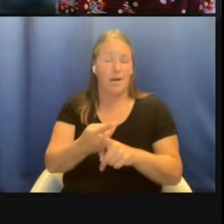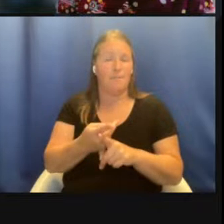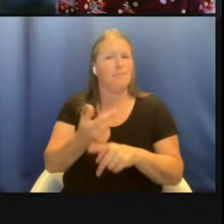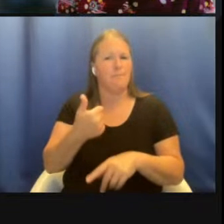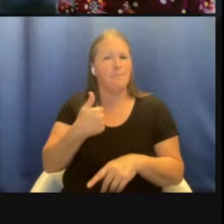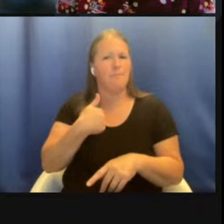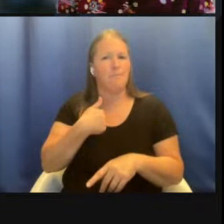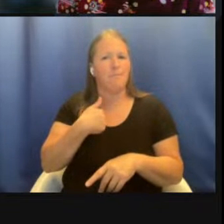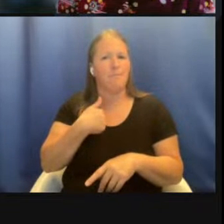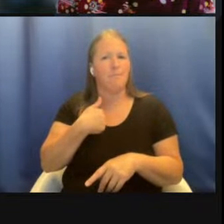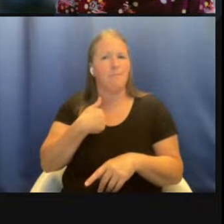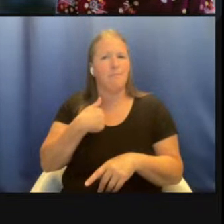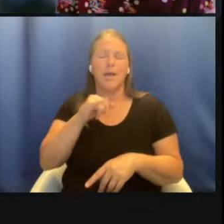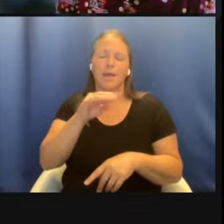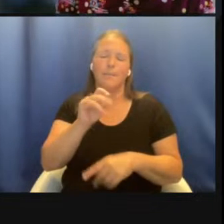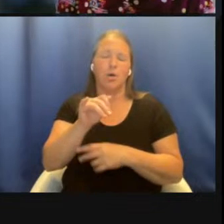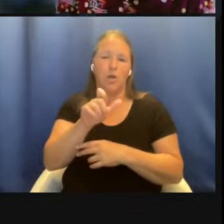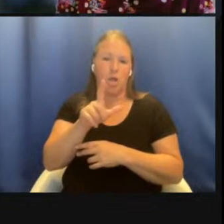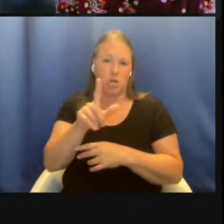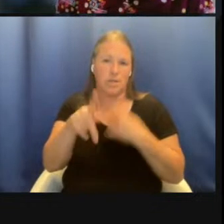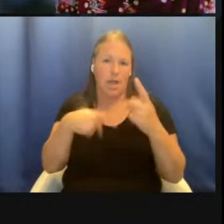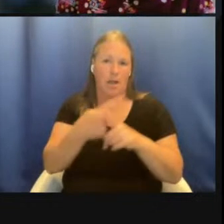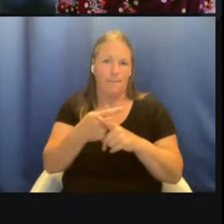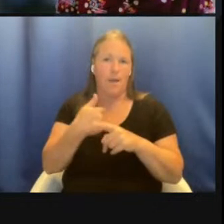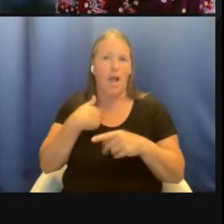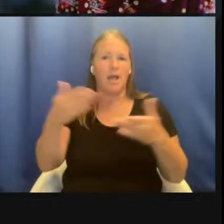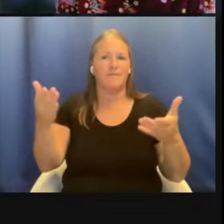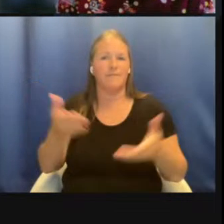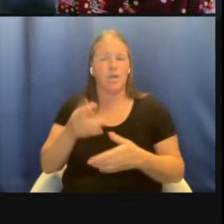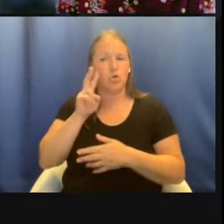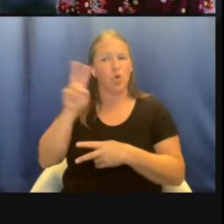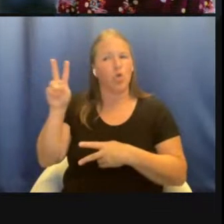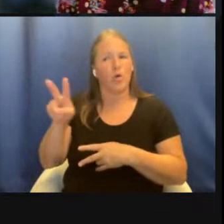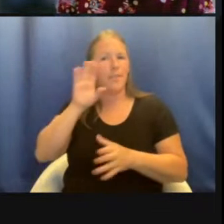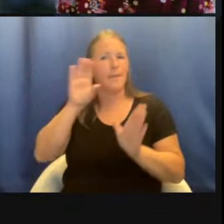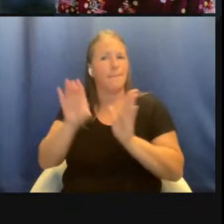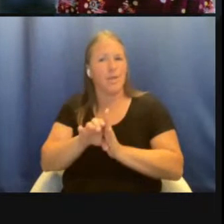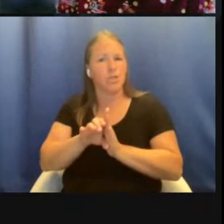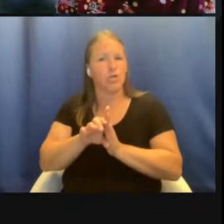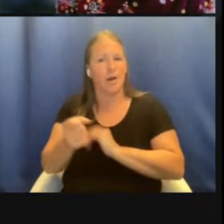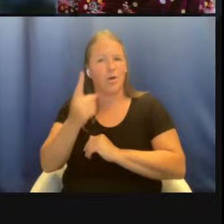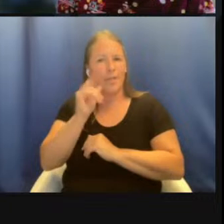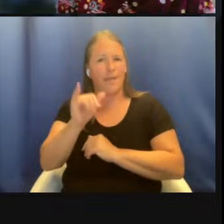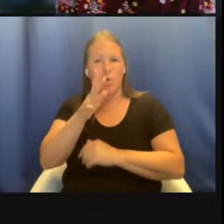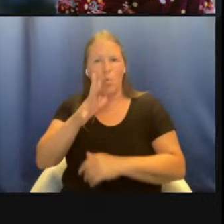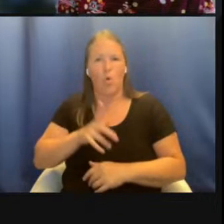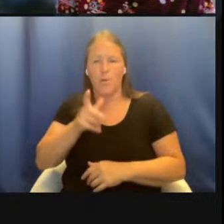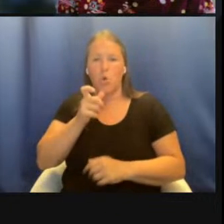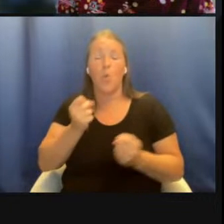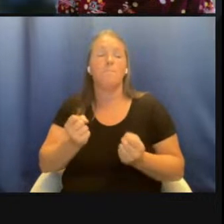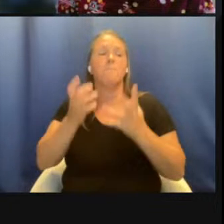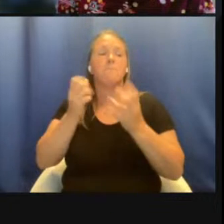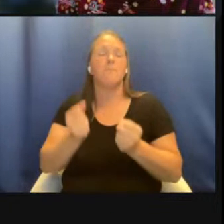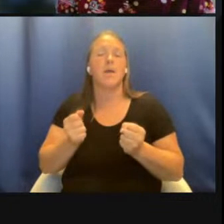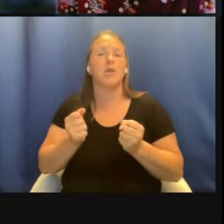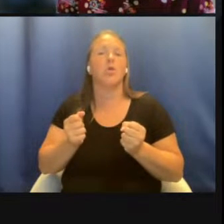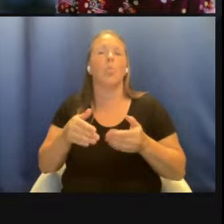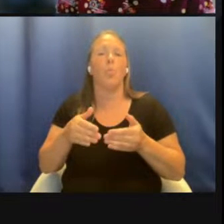of Elizabeth Patterson Bonaparte, a woman who in many ways embodies the American spirit despite her disdain for